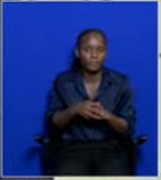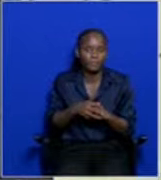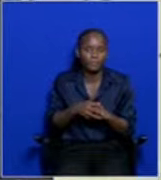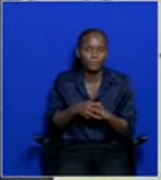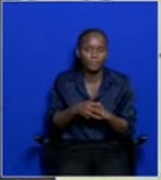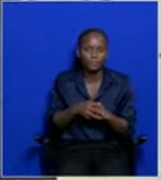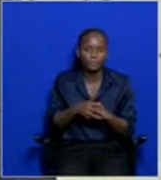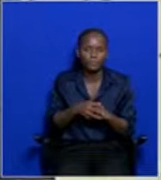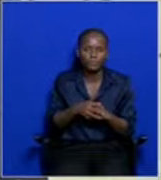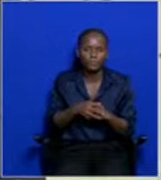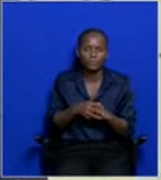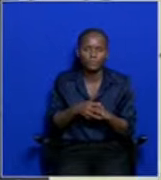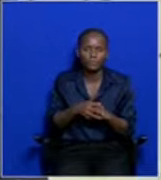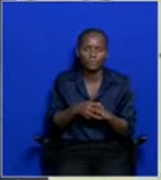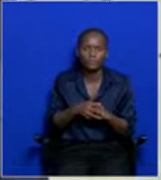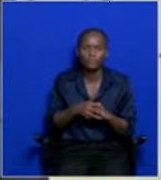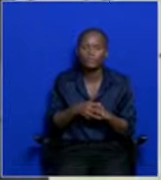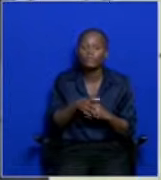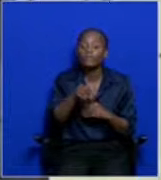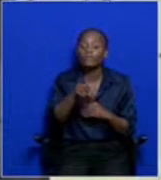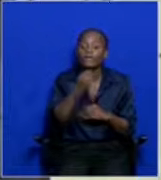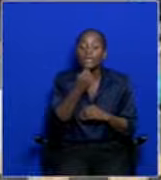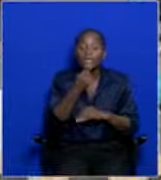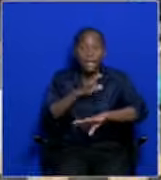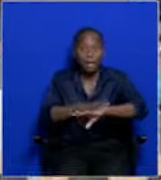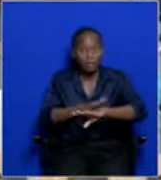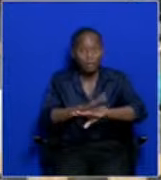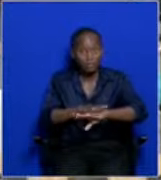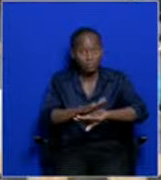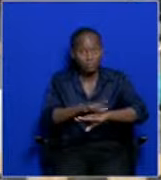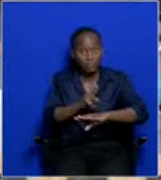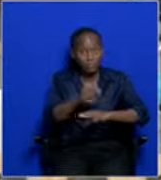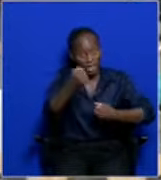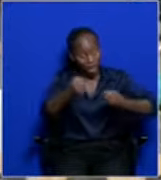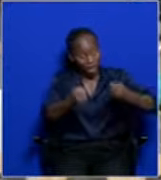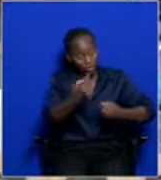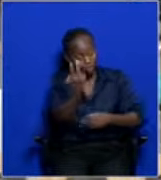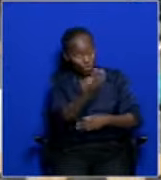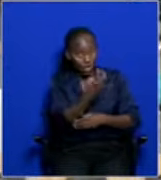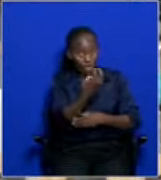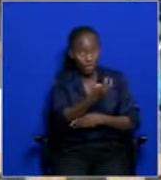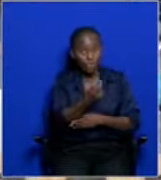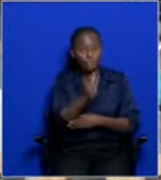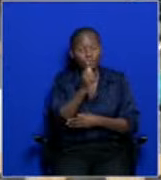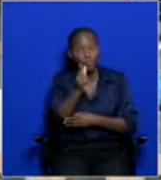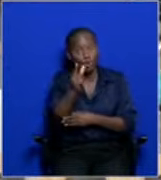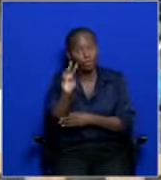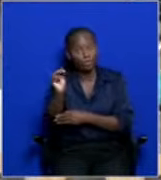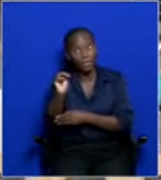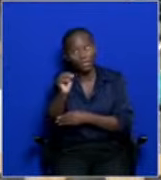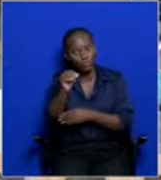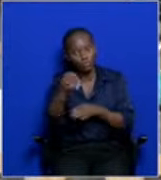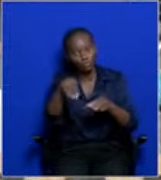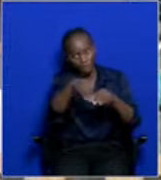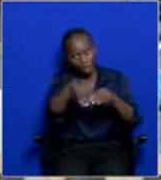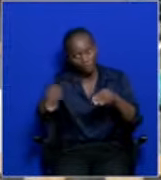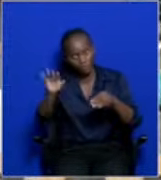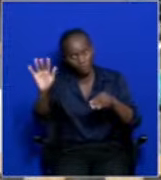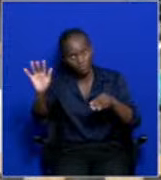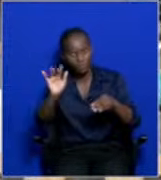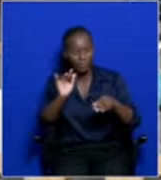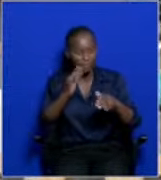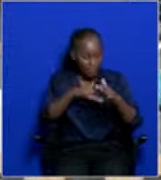him to the car so that I can search the vehicle in his presence. So when we found the